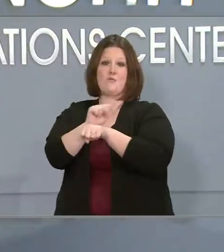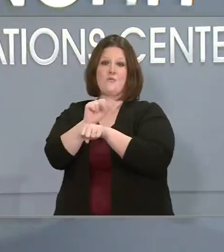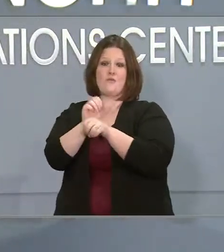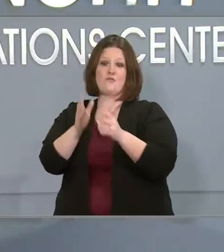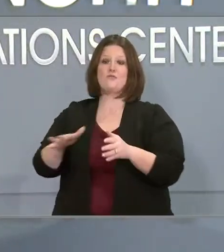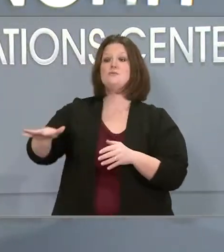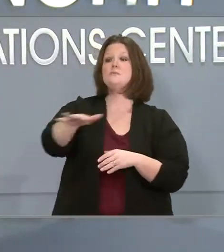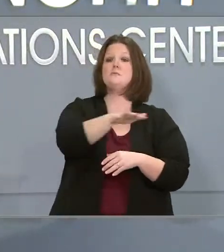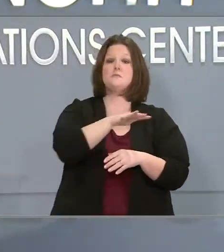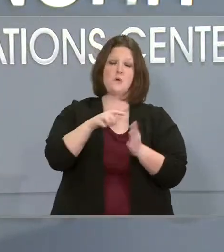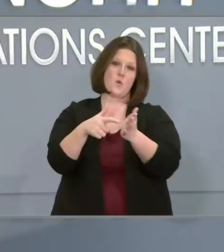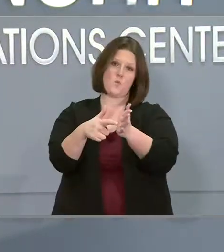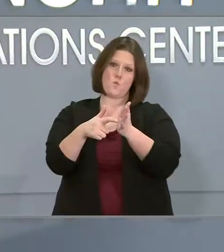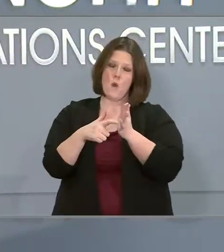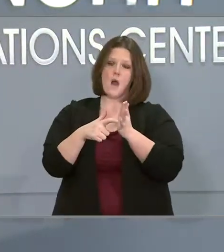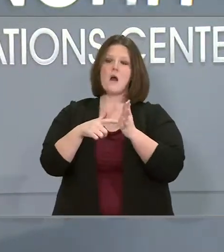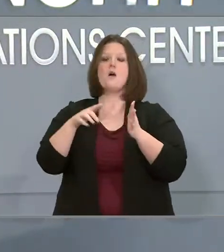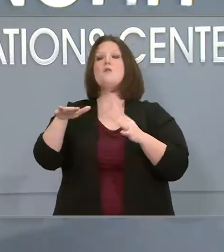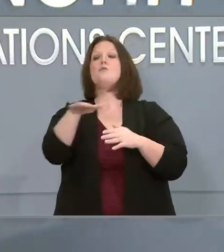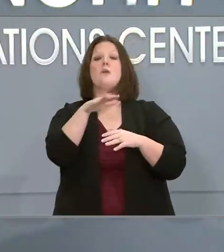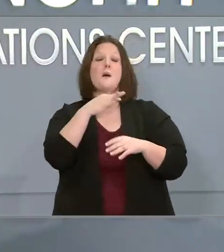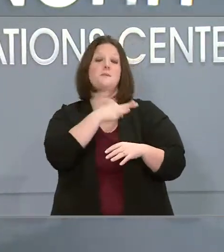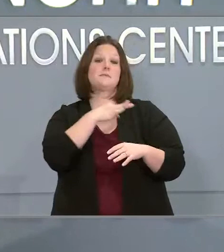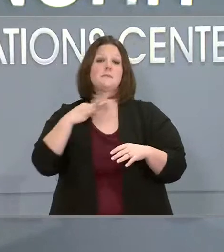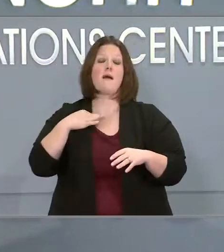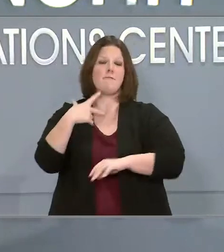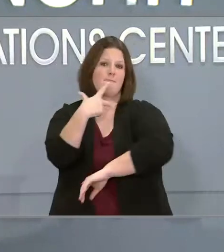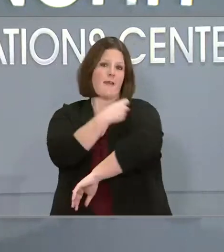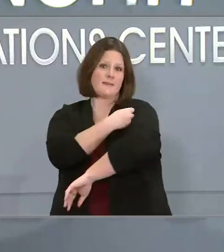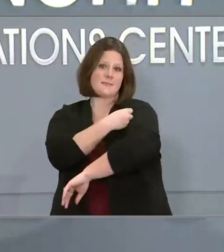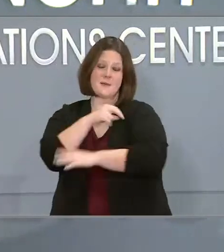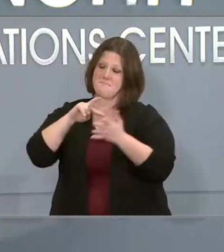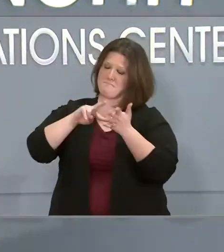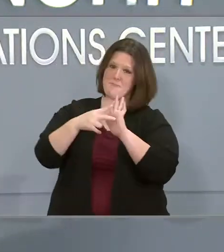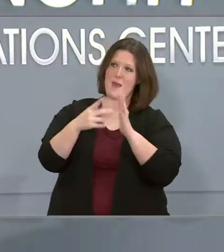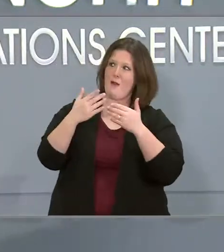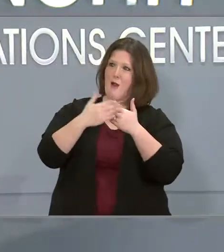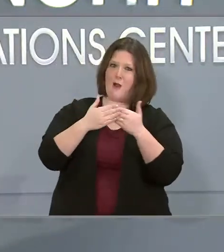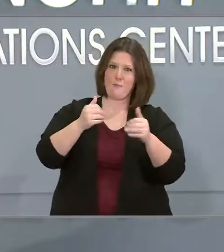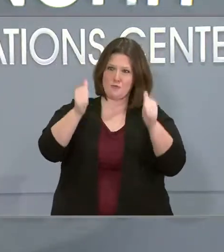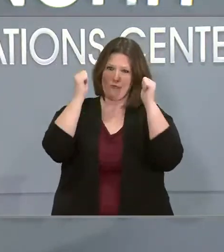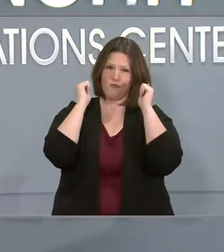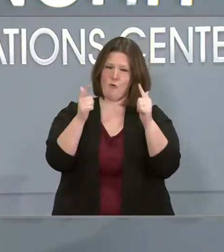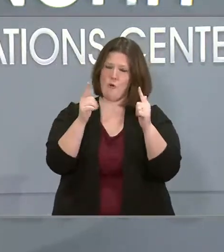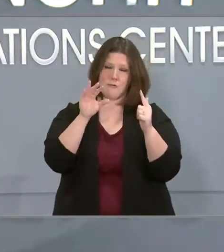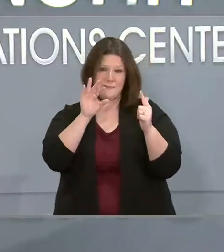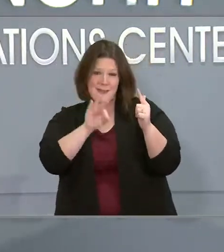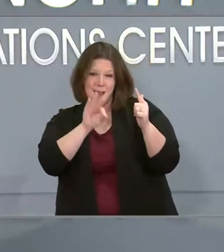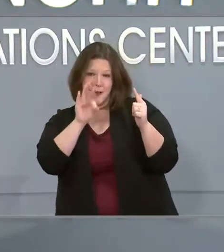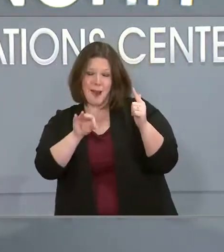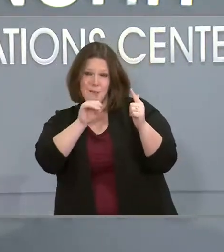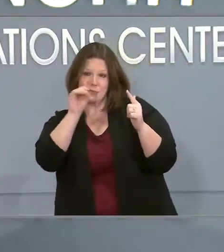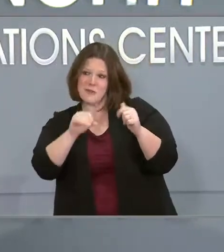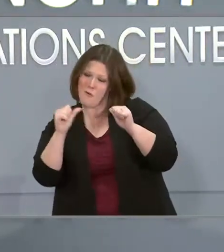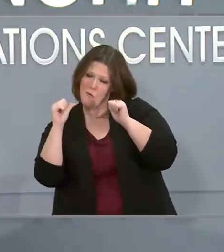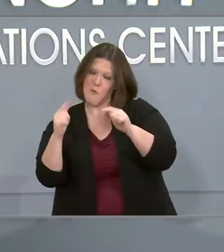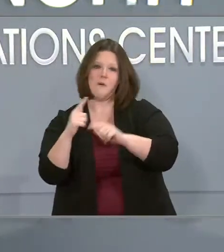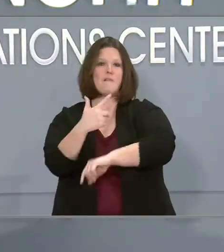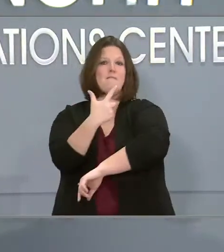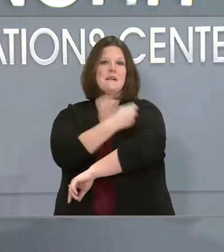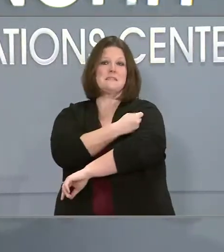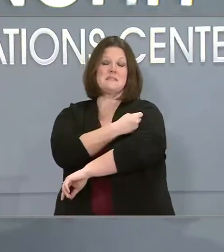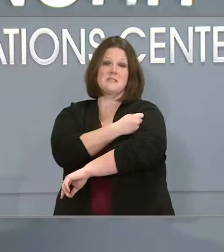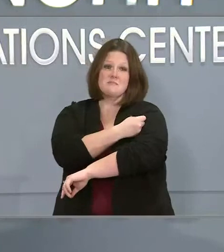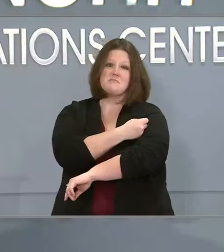protect them and their patients. More than 99% of those workers are now vaccinated. These numbers are